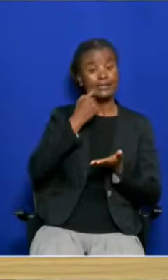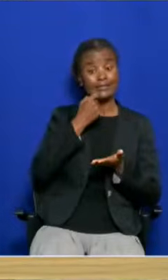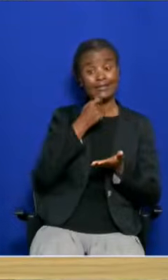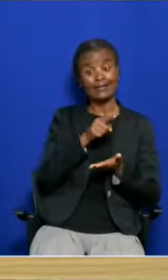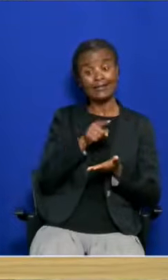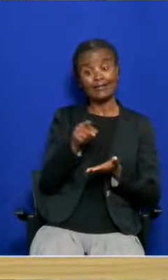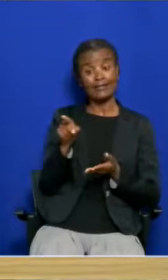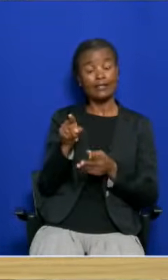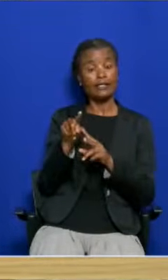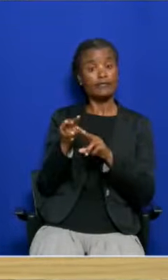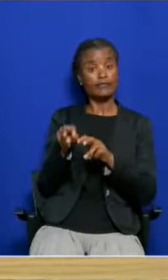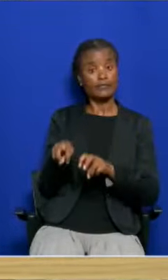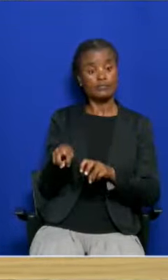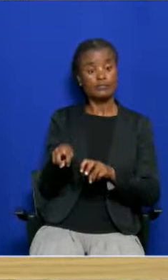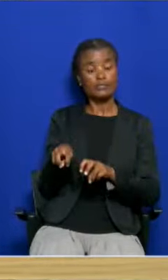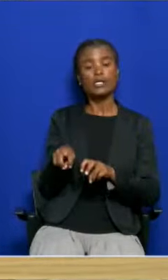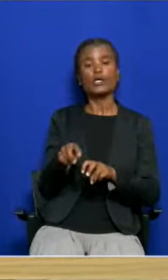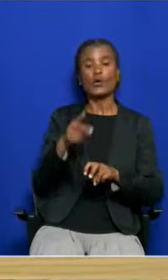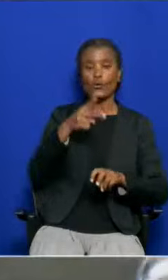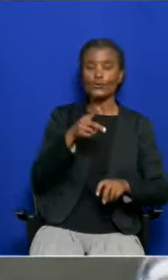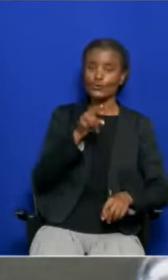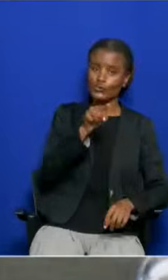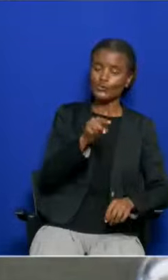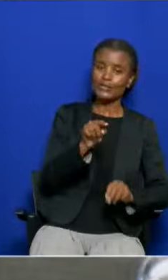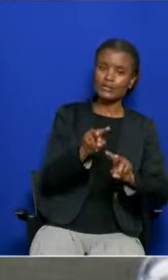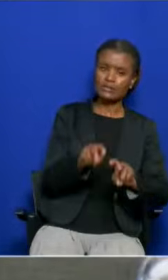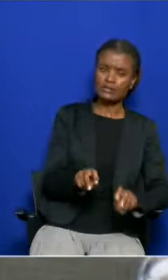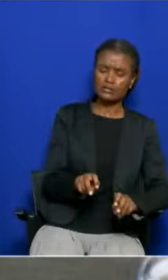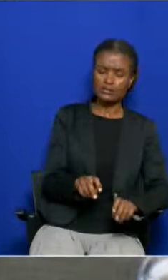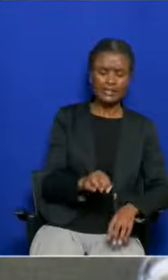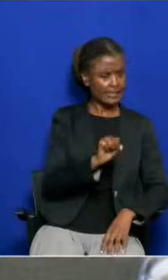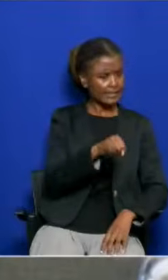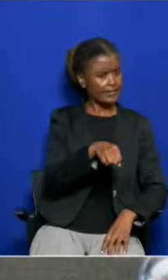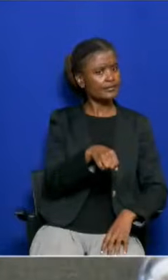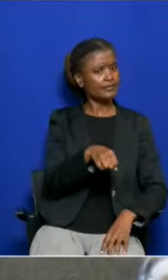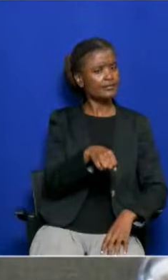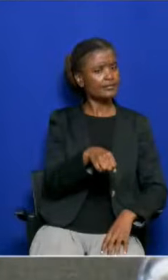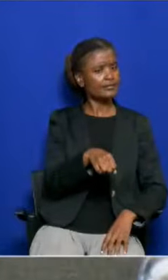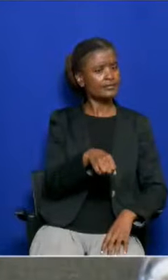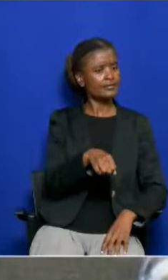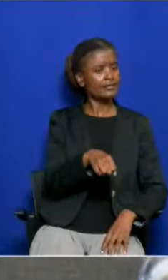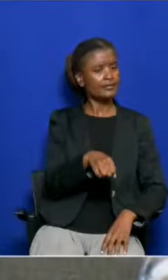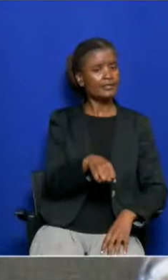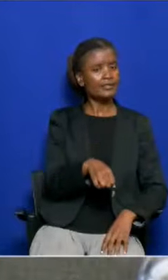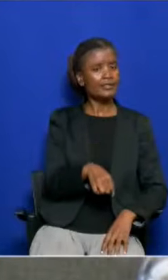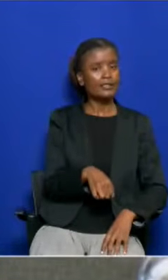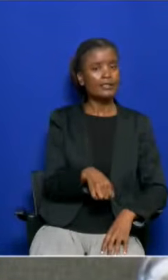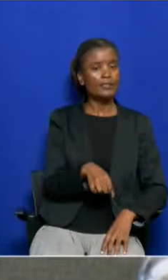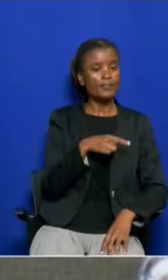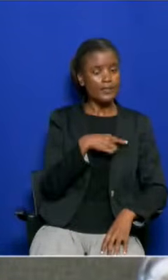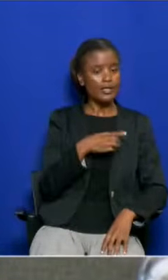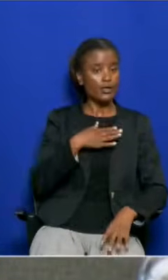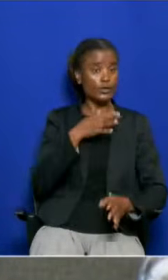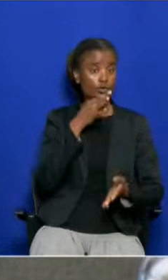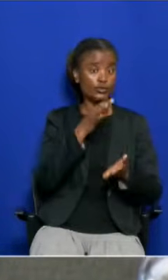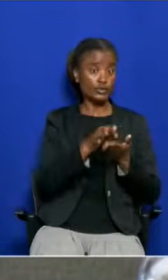investigate. Yes, exactly. I want to suggest to you that the last part is actually